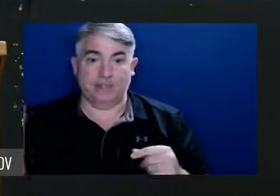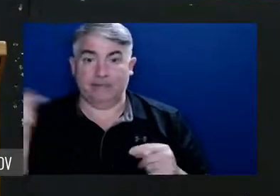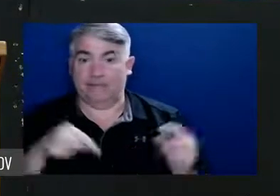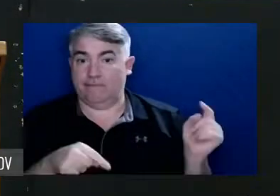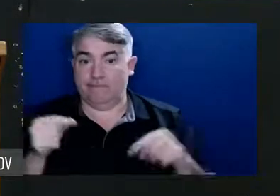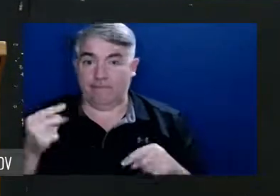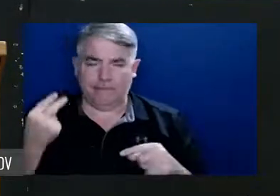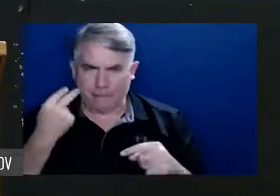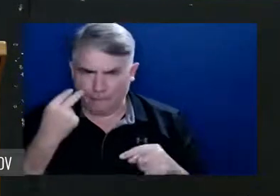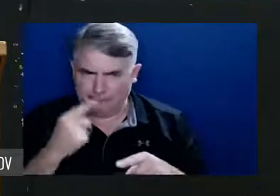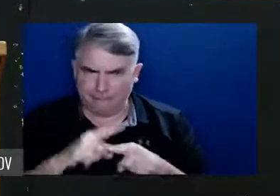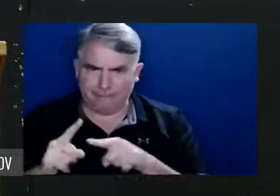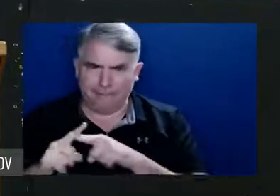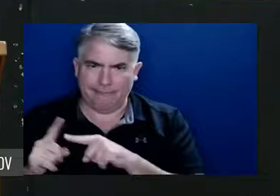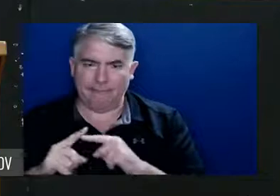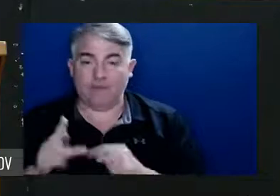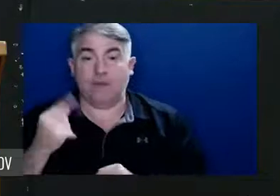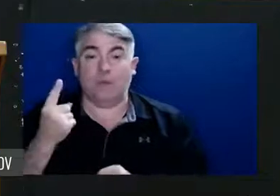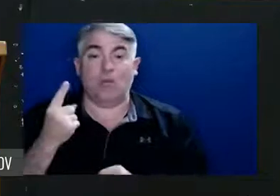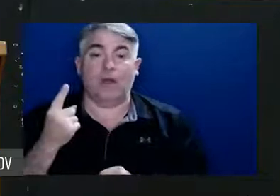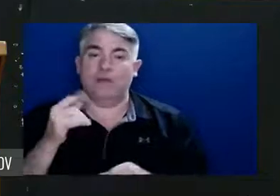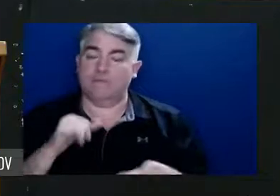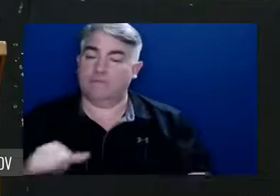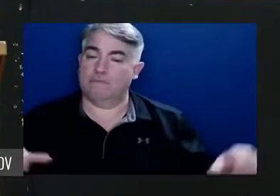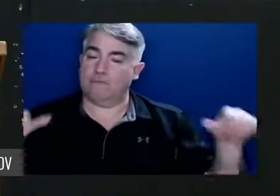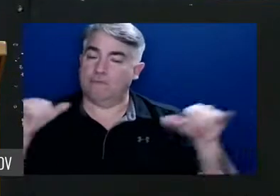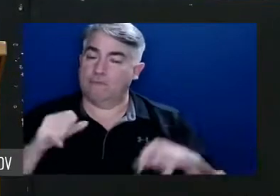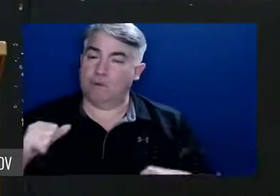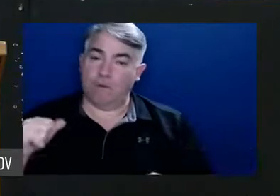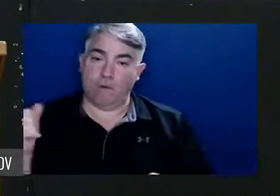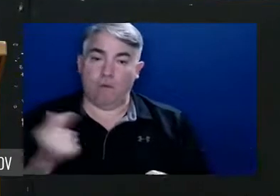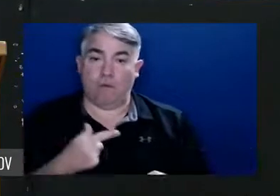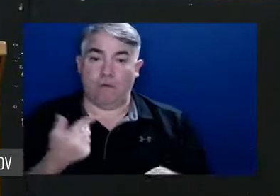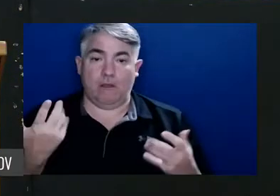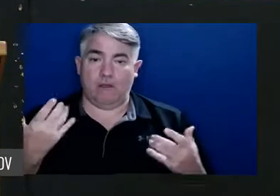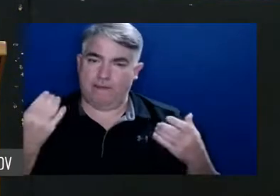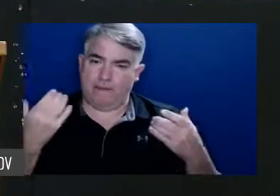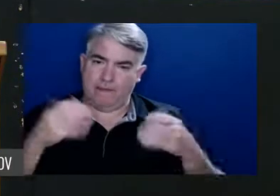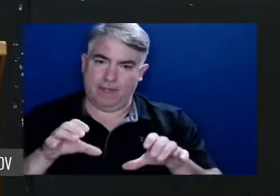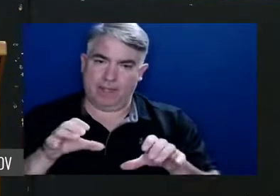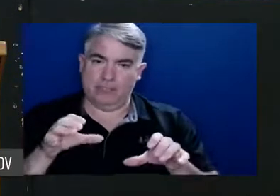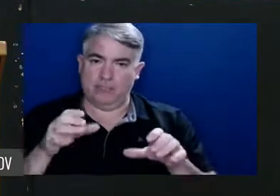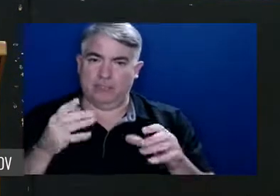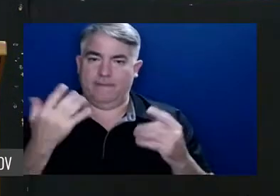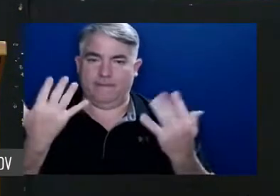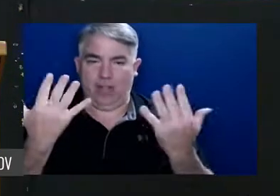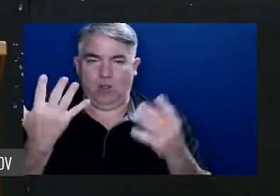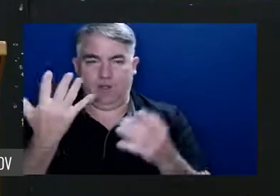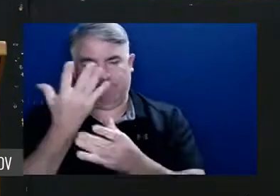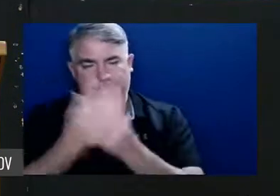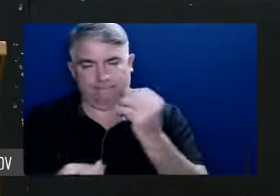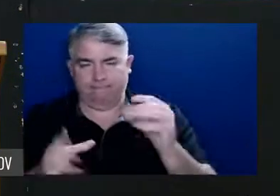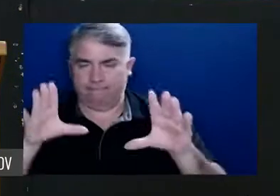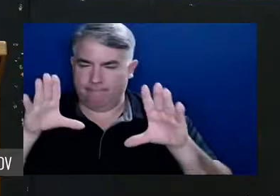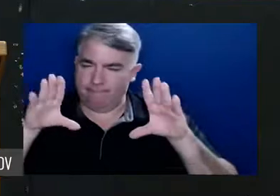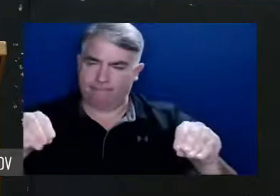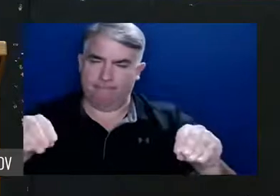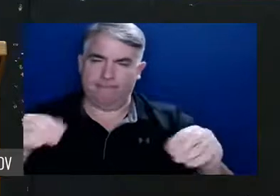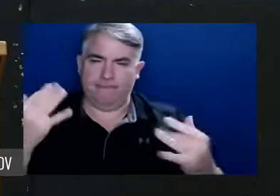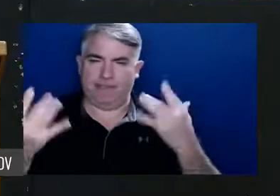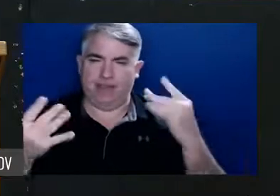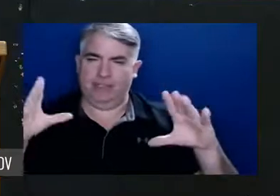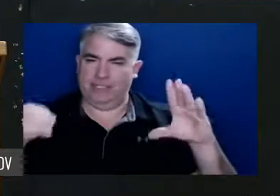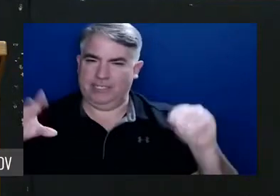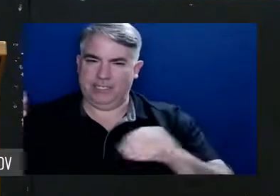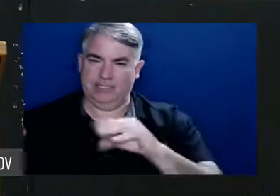and a dedication to put this fire out, regardless of what zone, regardless of what team. Every single one of the incident commanders and